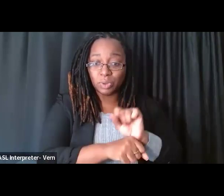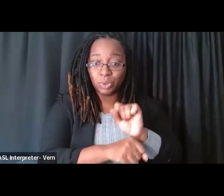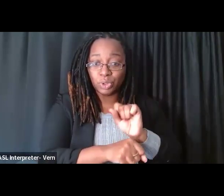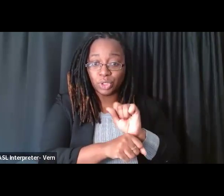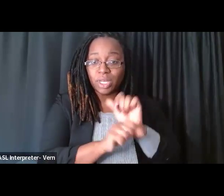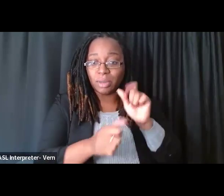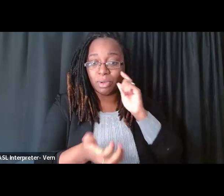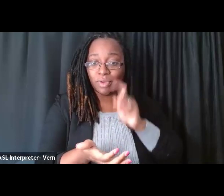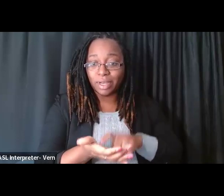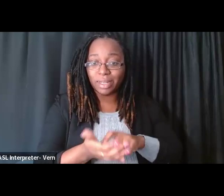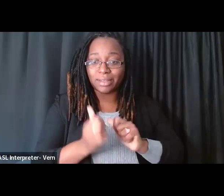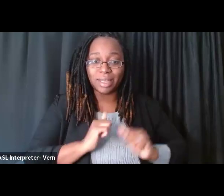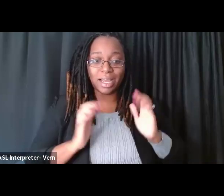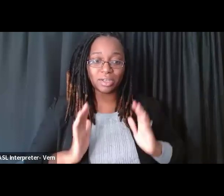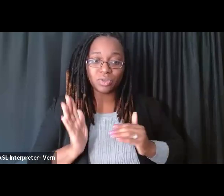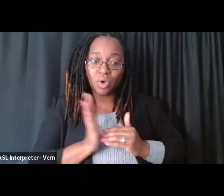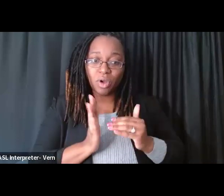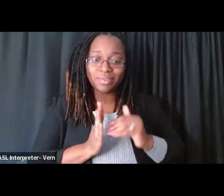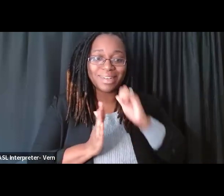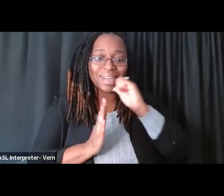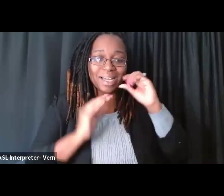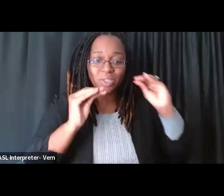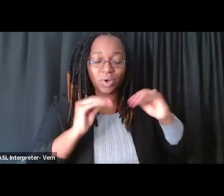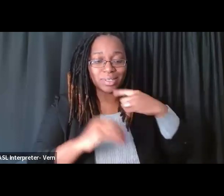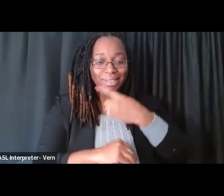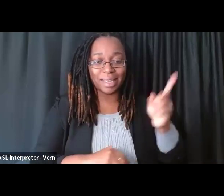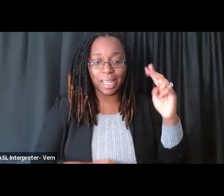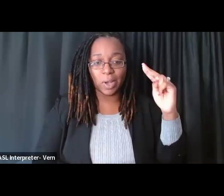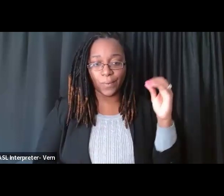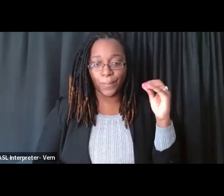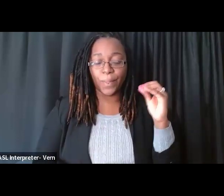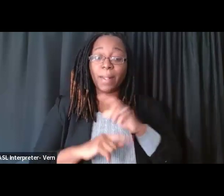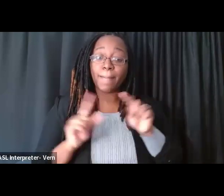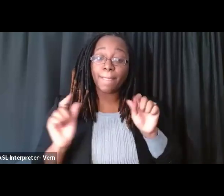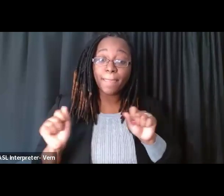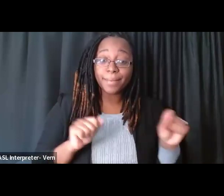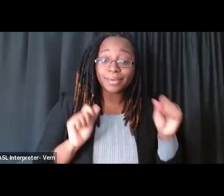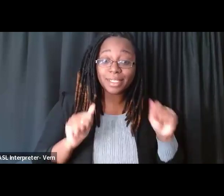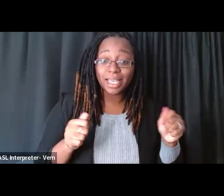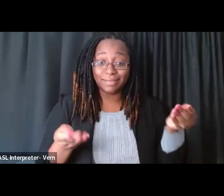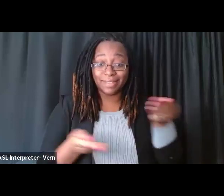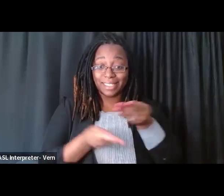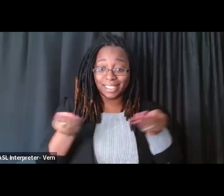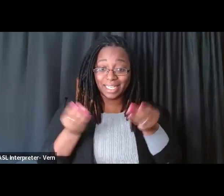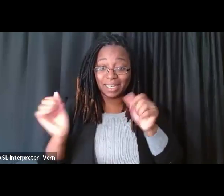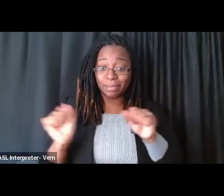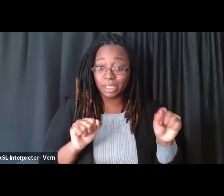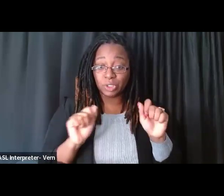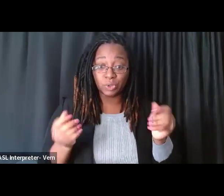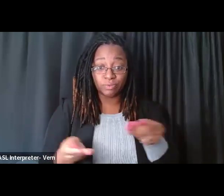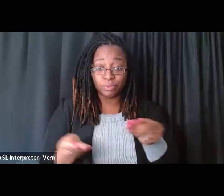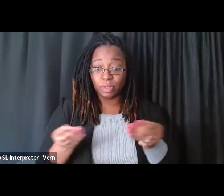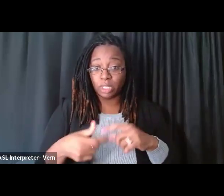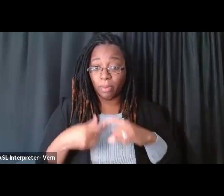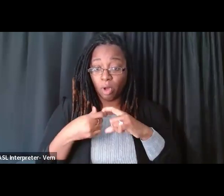Intimacy work recognizes that conservatories and trainers teach actors sometimes that they cannot say no. In doing so, I